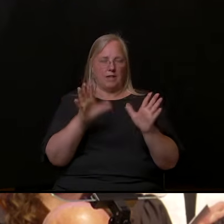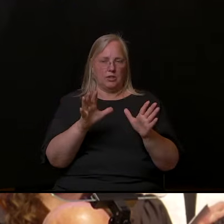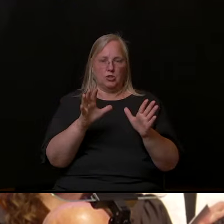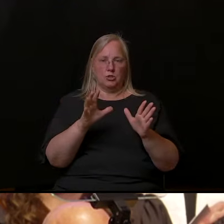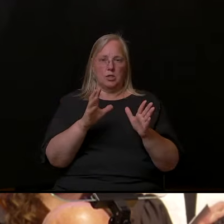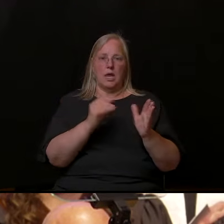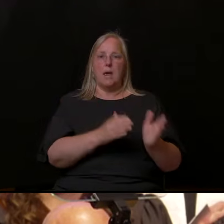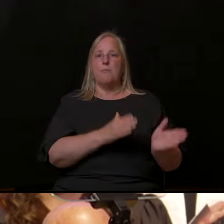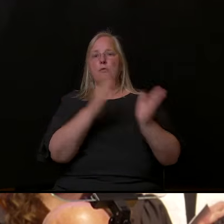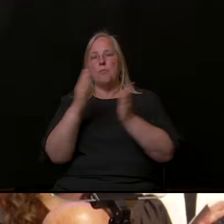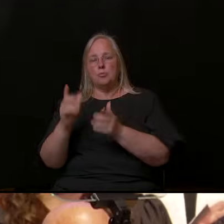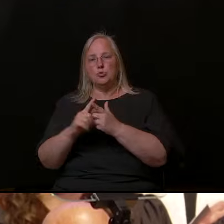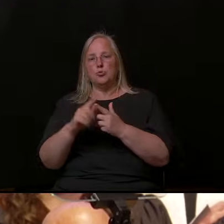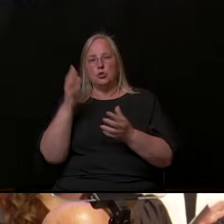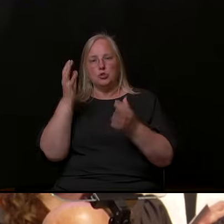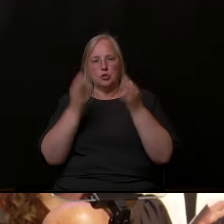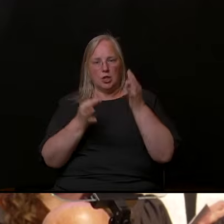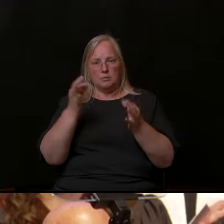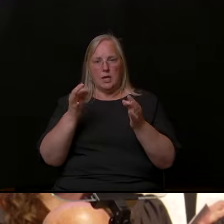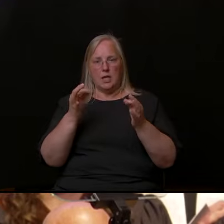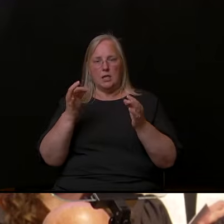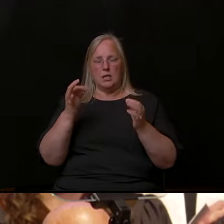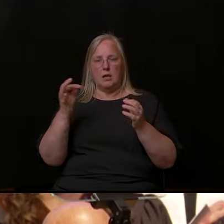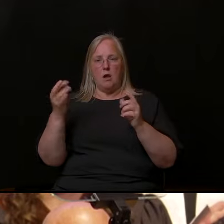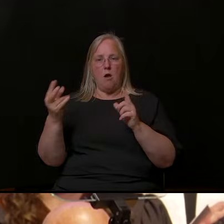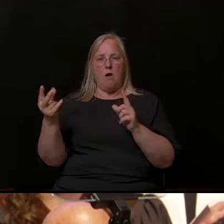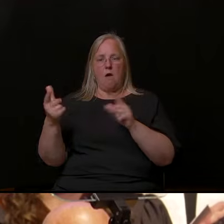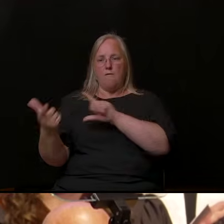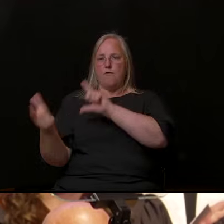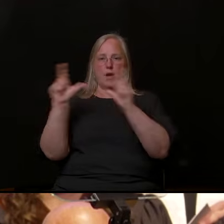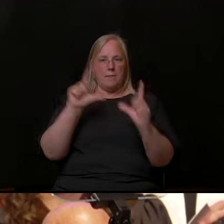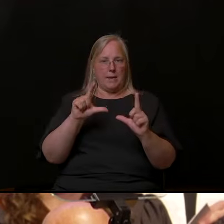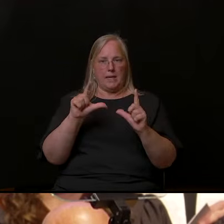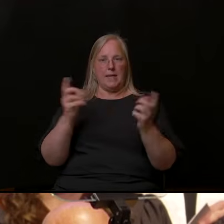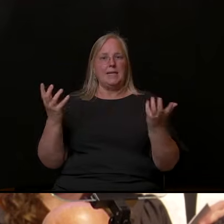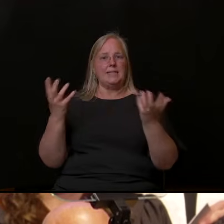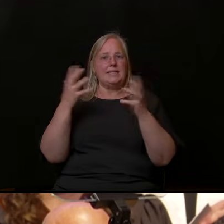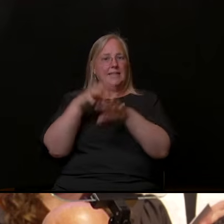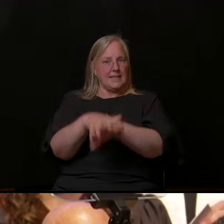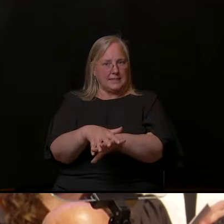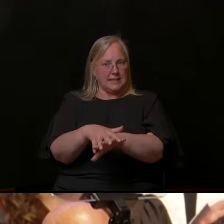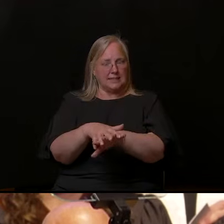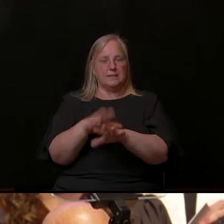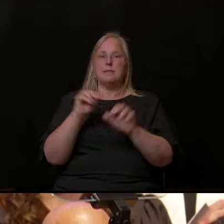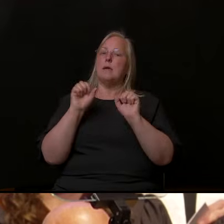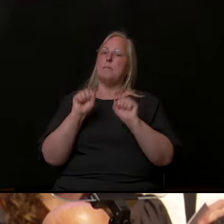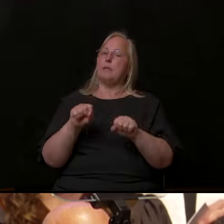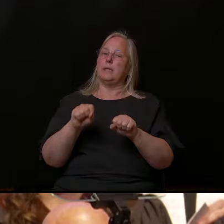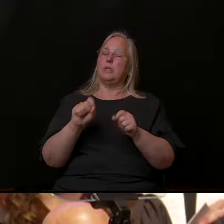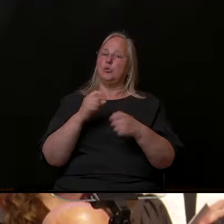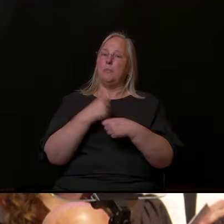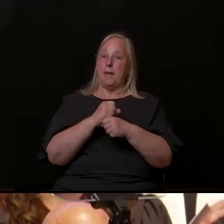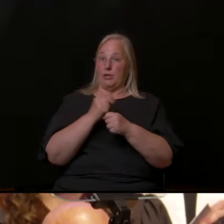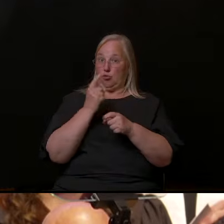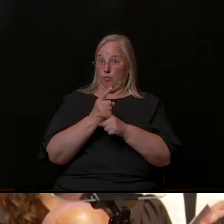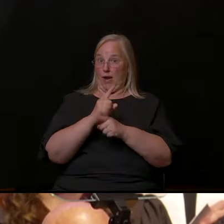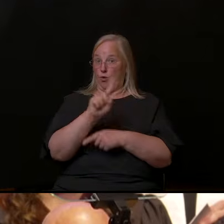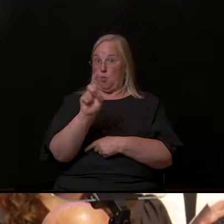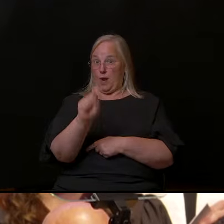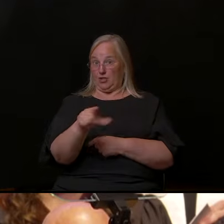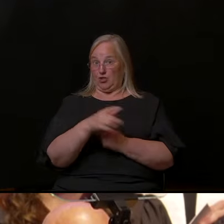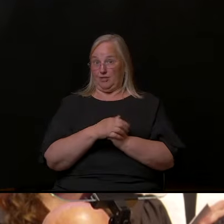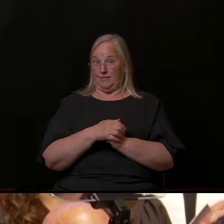judgment, framing, synthesis, the ability to make the right question.